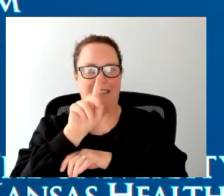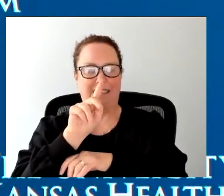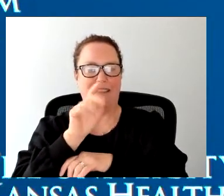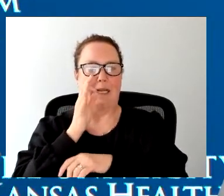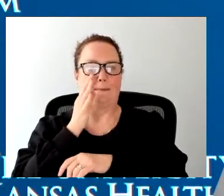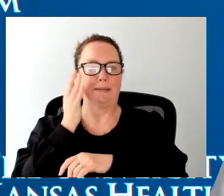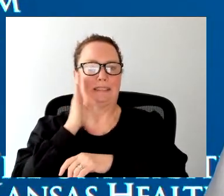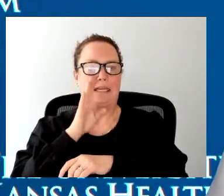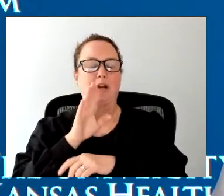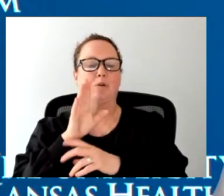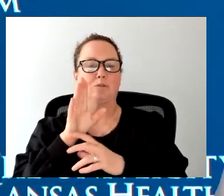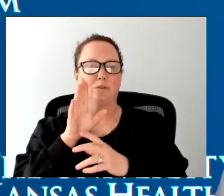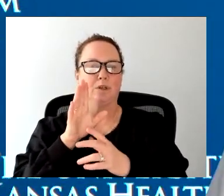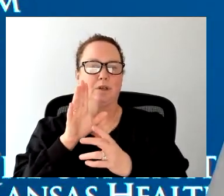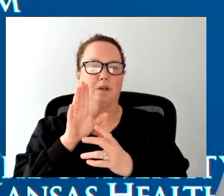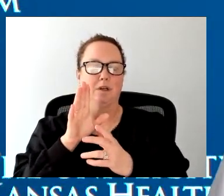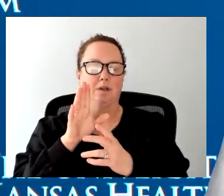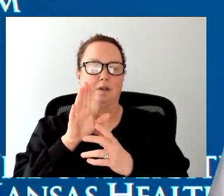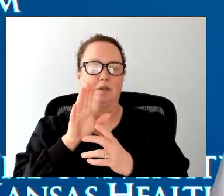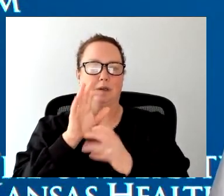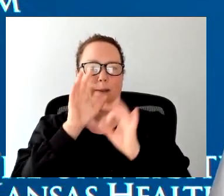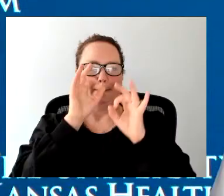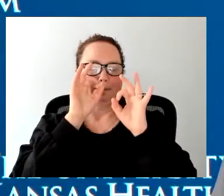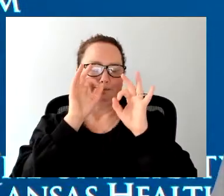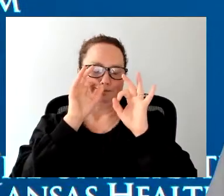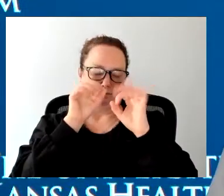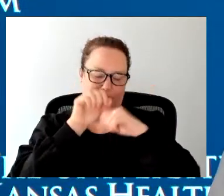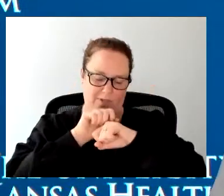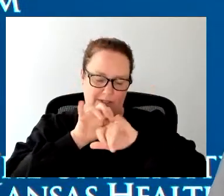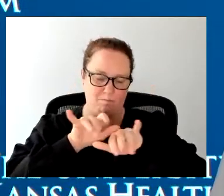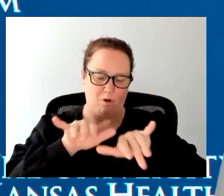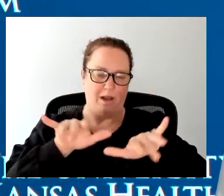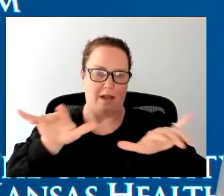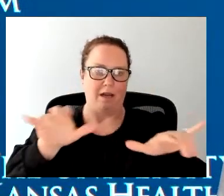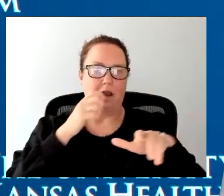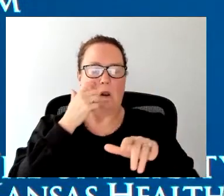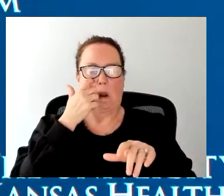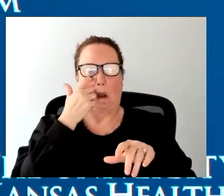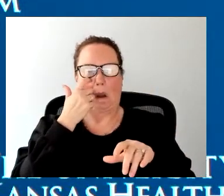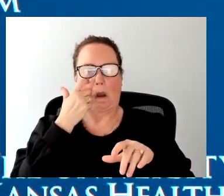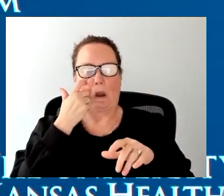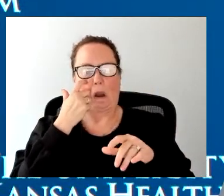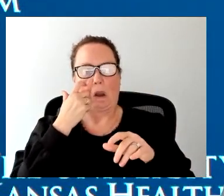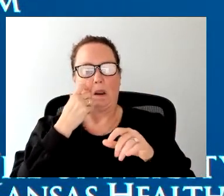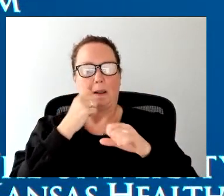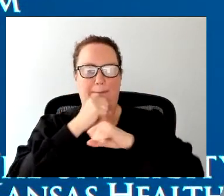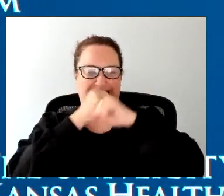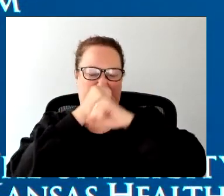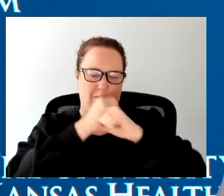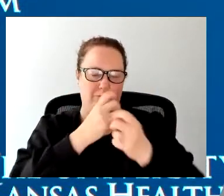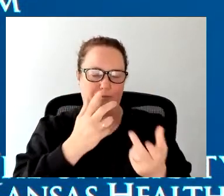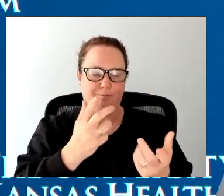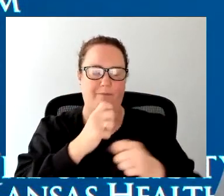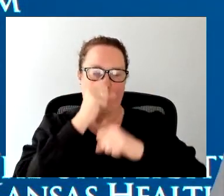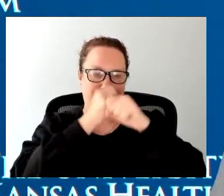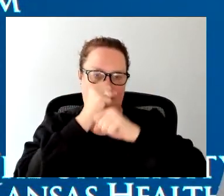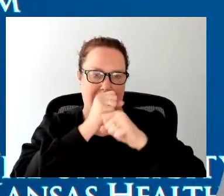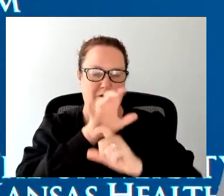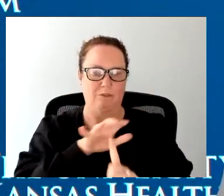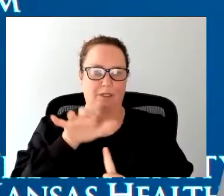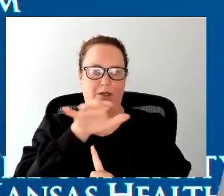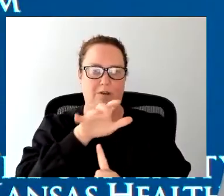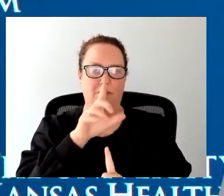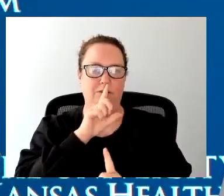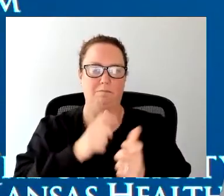spread diseases, there are multiple ways to protect yourself. Now, what diseases are we talking about? Again, for mosquitoes around here, it's really